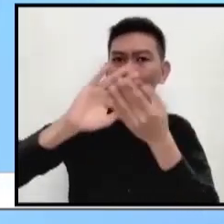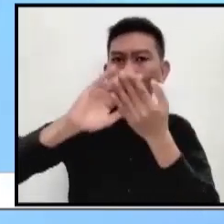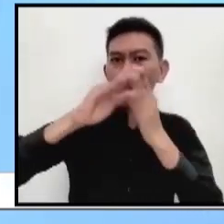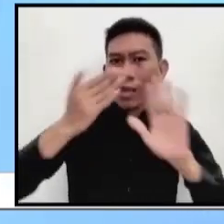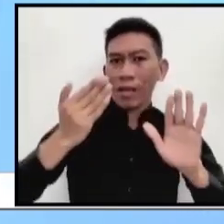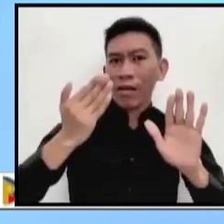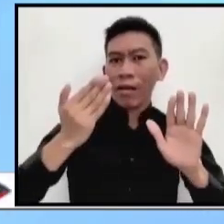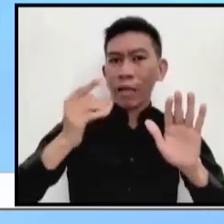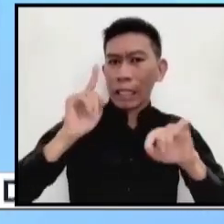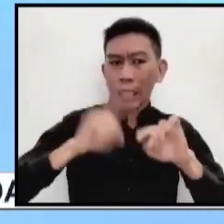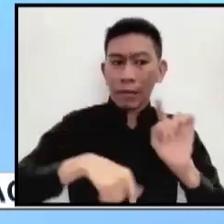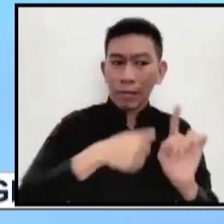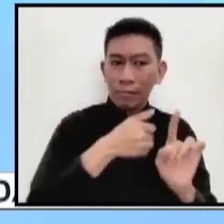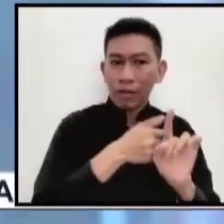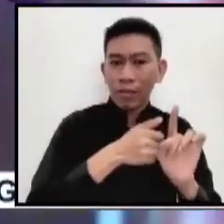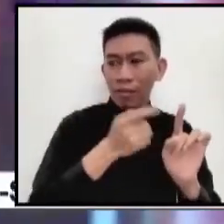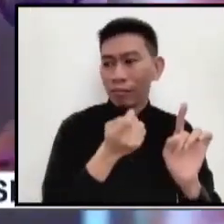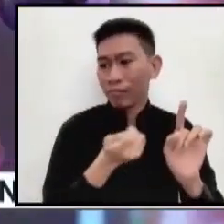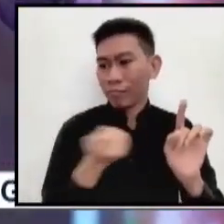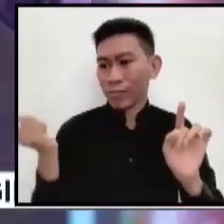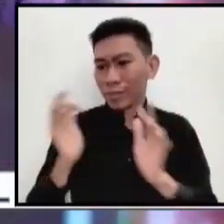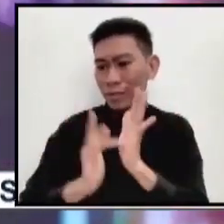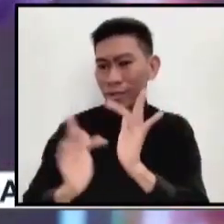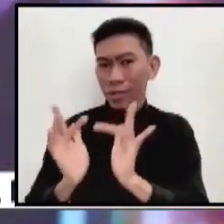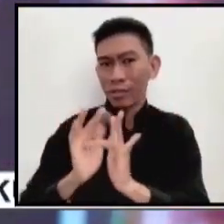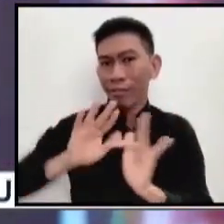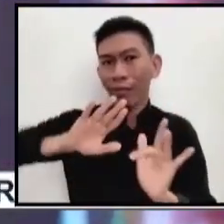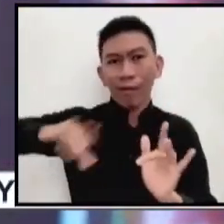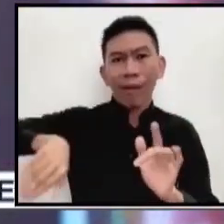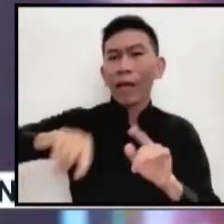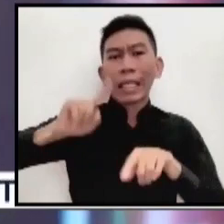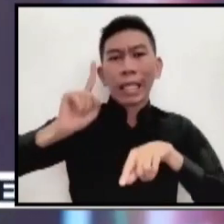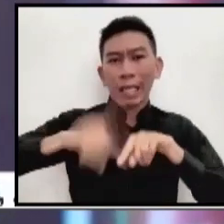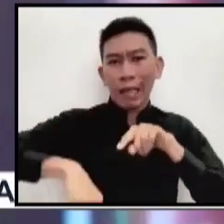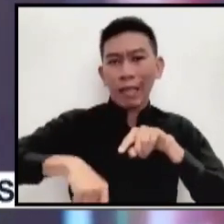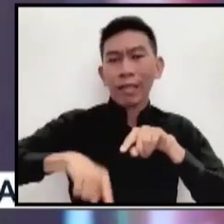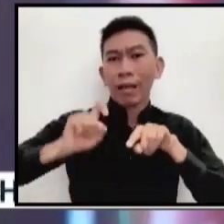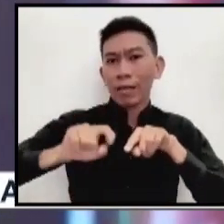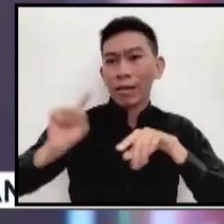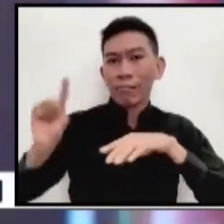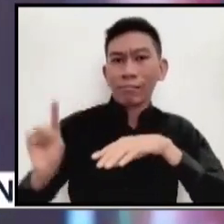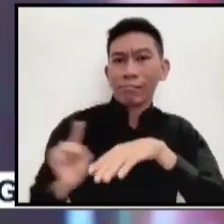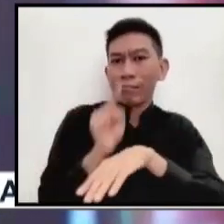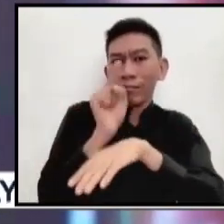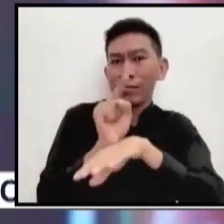and what Christ had done at the cross and at His resurrection. Sabi ng